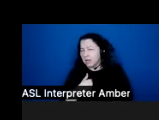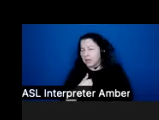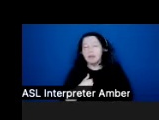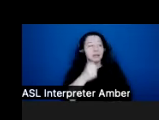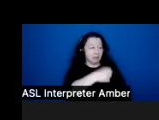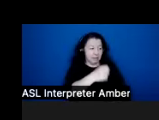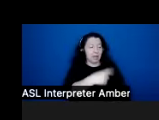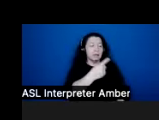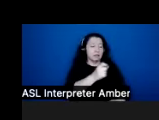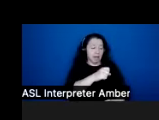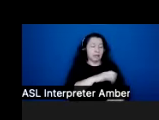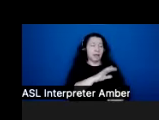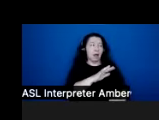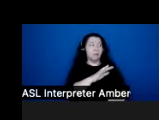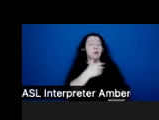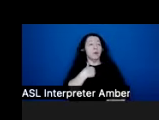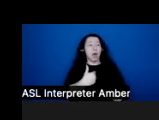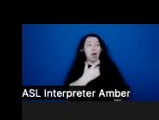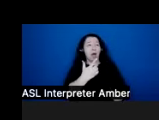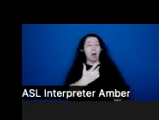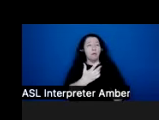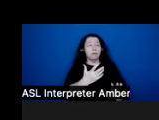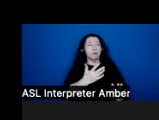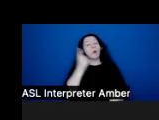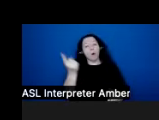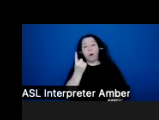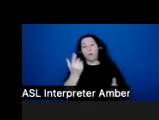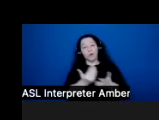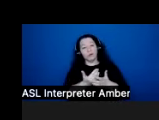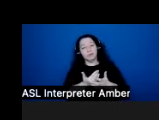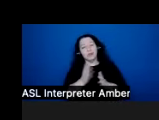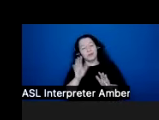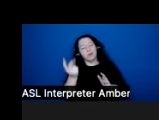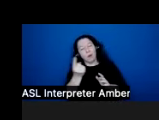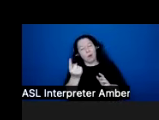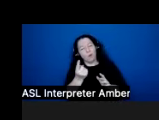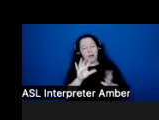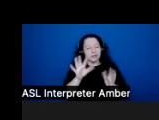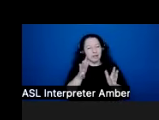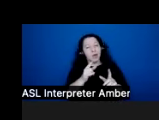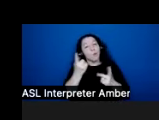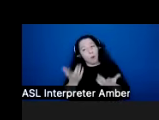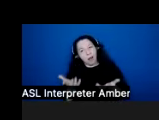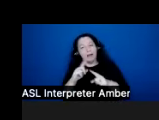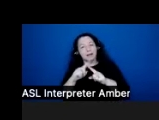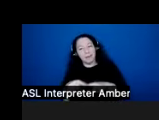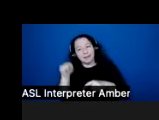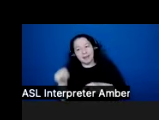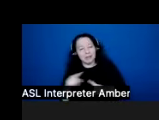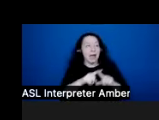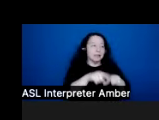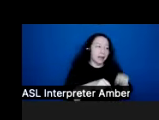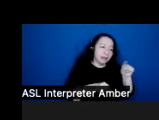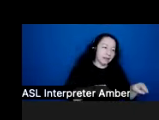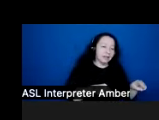Yes, so Okay. there are always nuances, right? And full disclosure, I